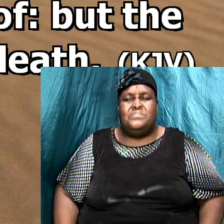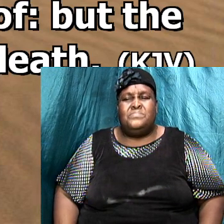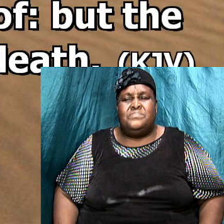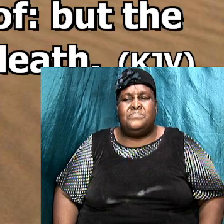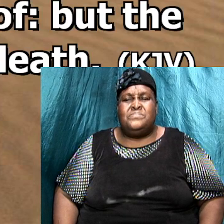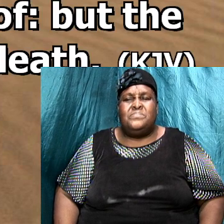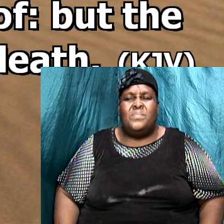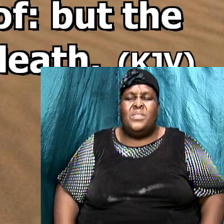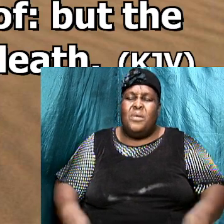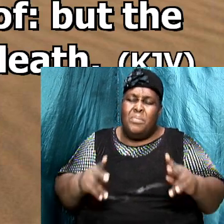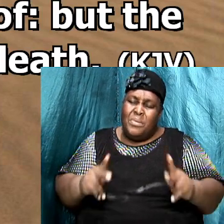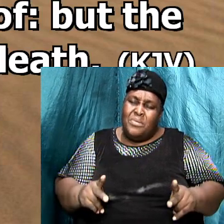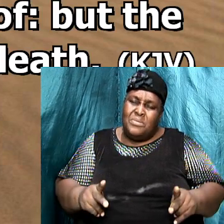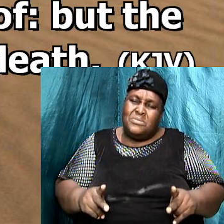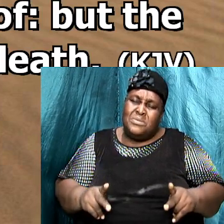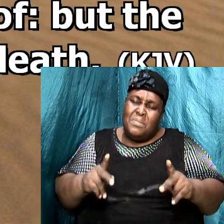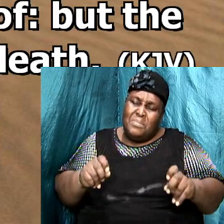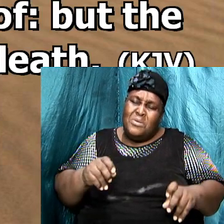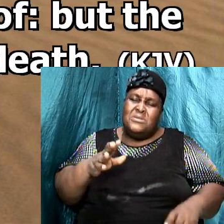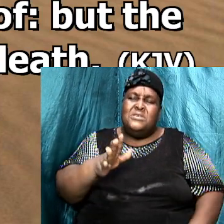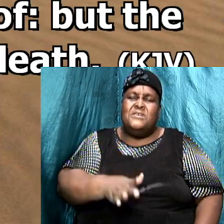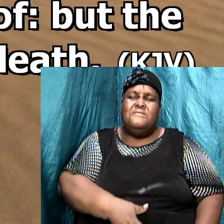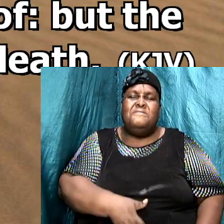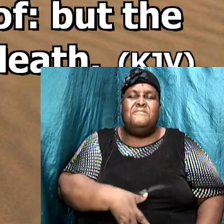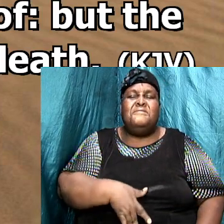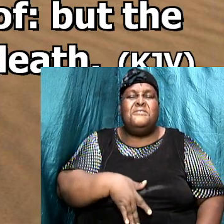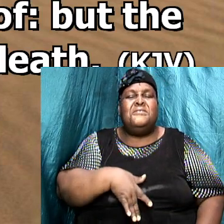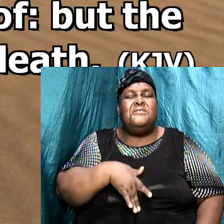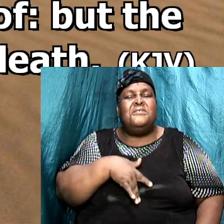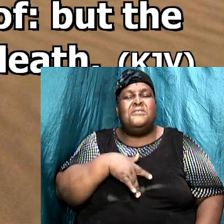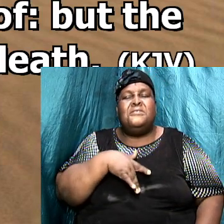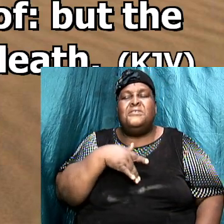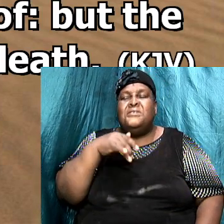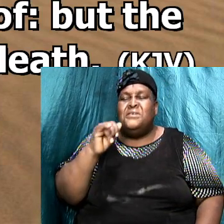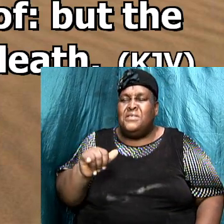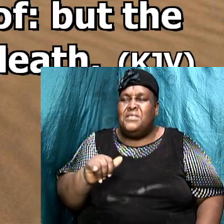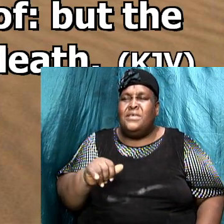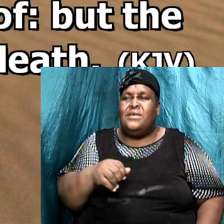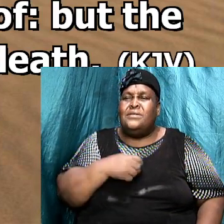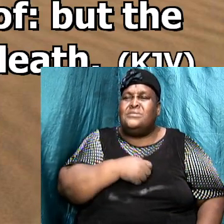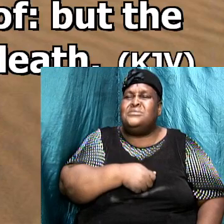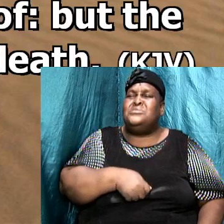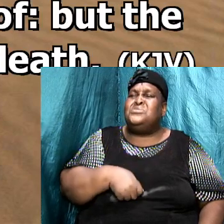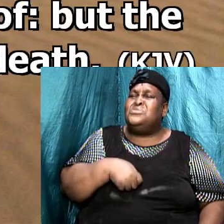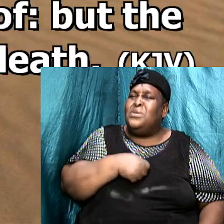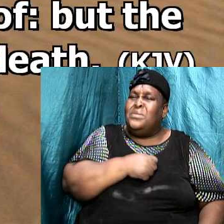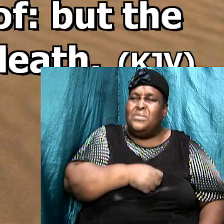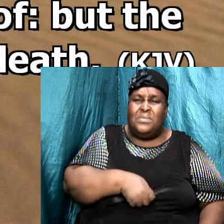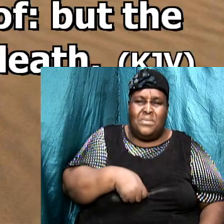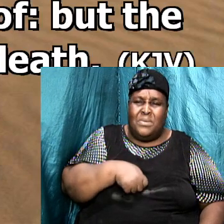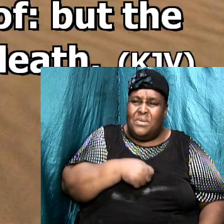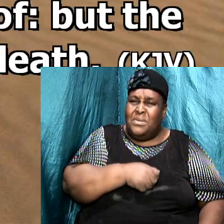So the person must feel that kind of sorrow